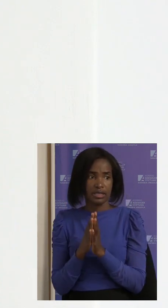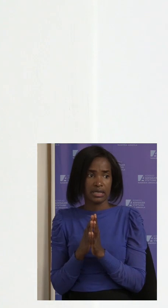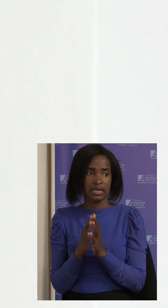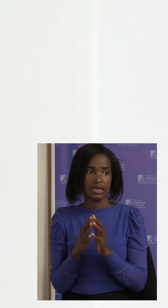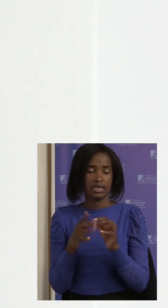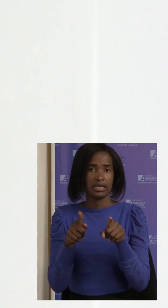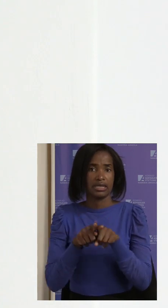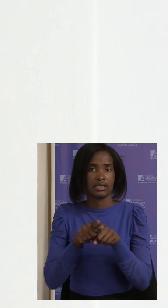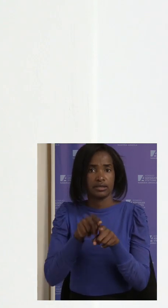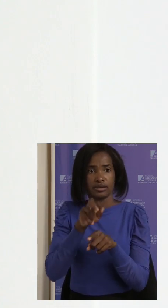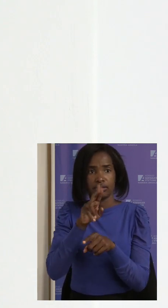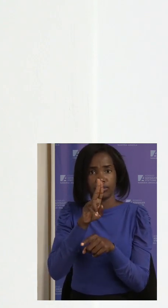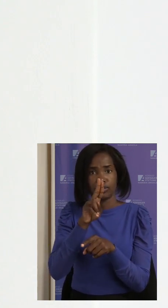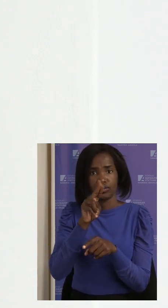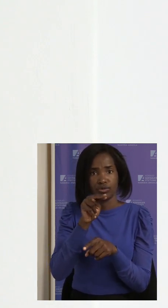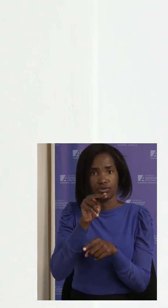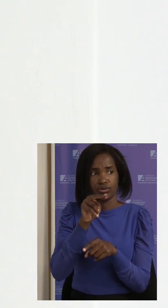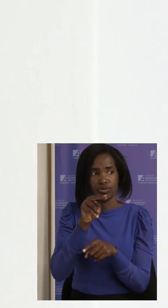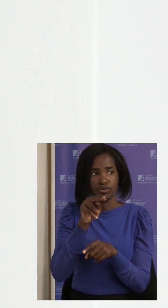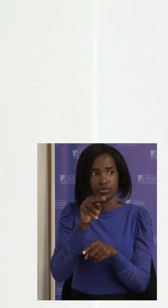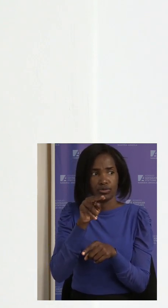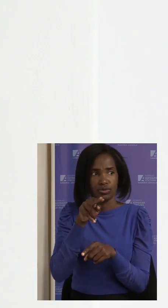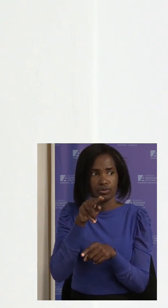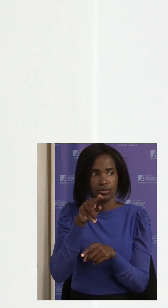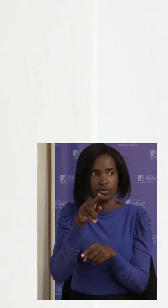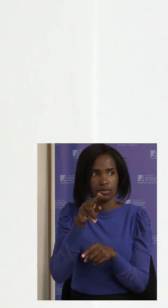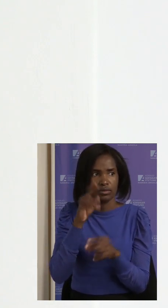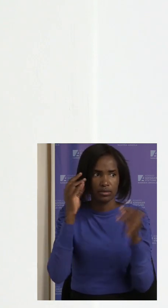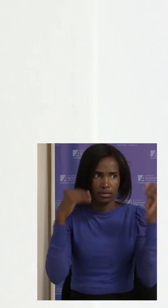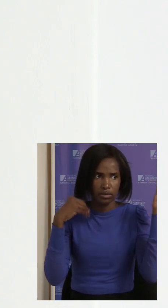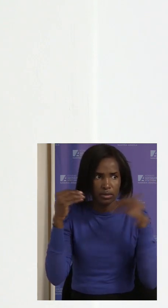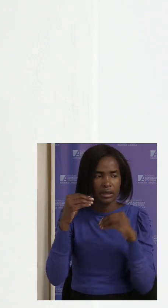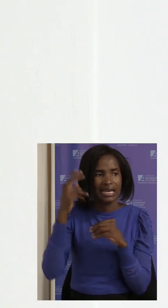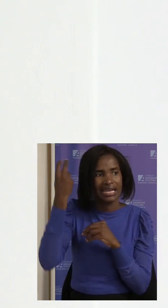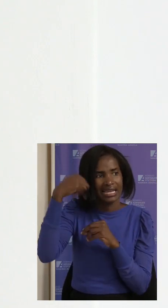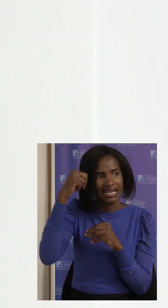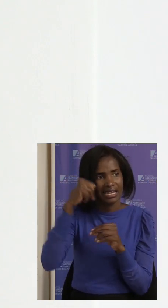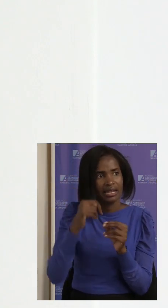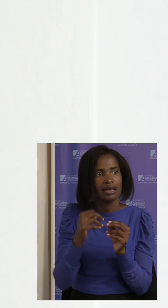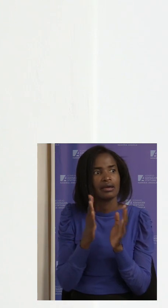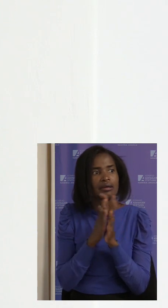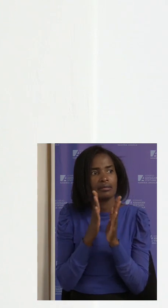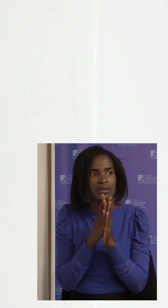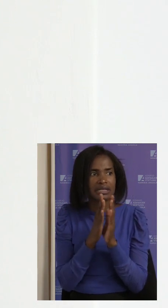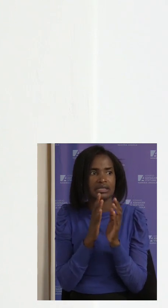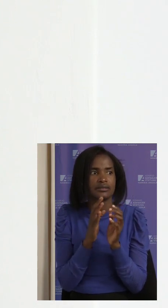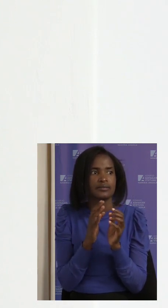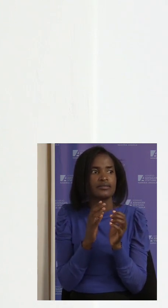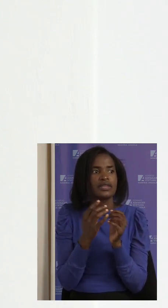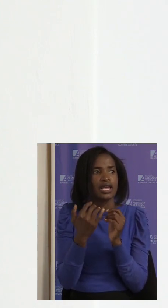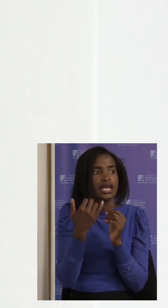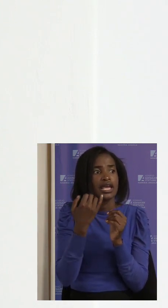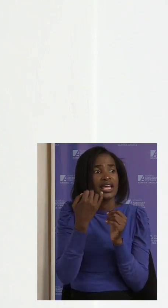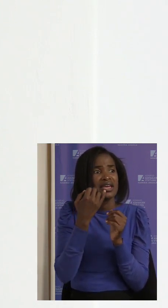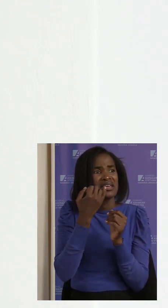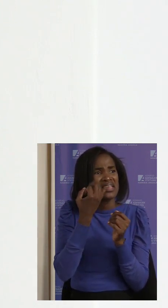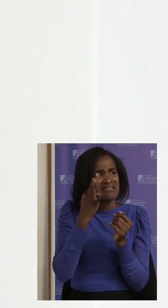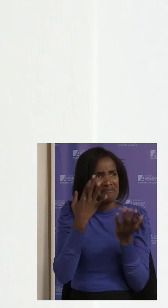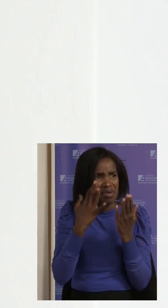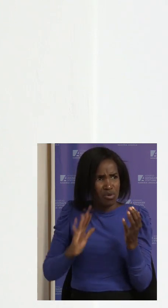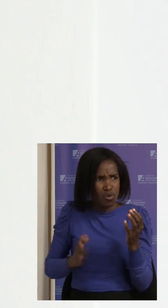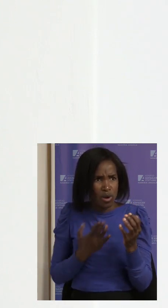as UNISA, NAST, and some of the other tertiary institutions, please do engage with CAS. Also feel